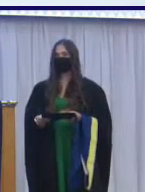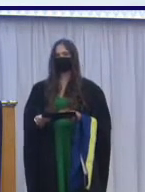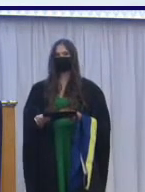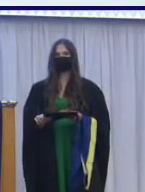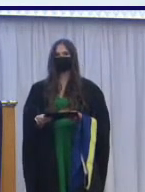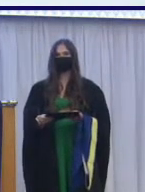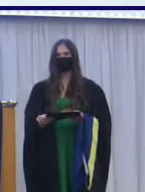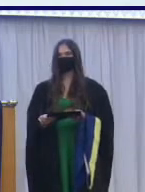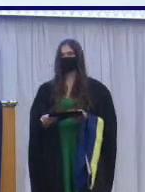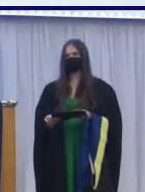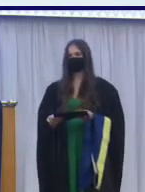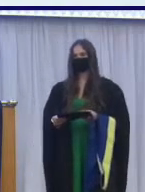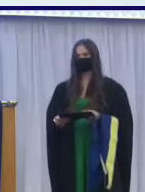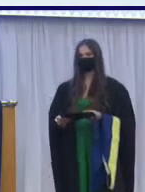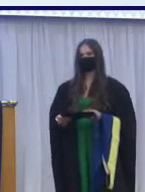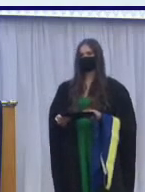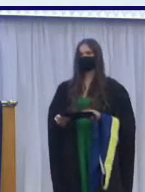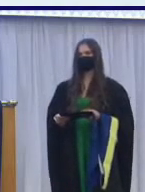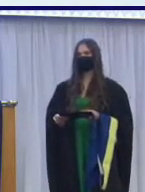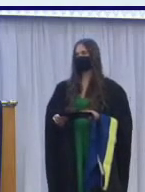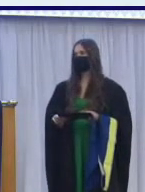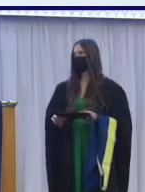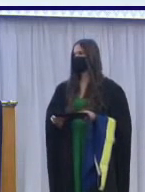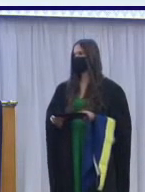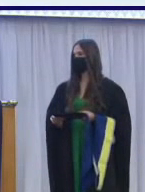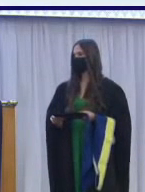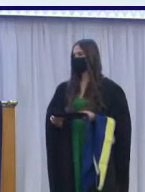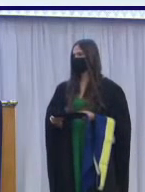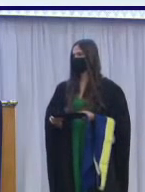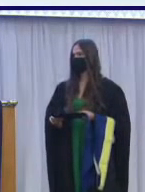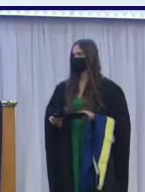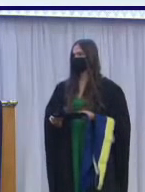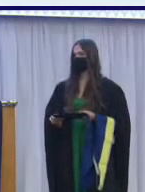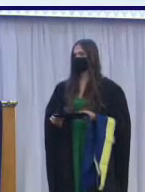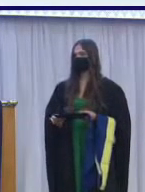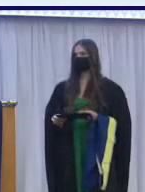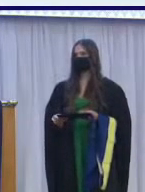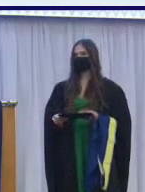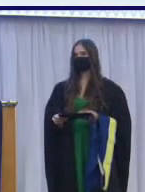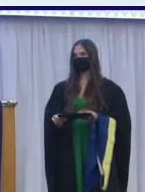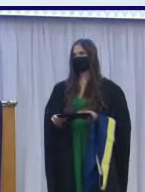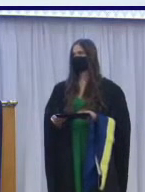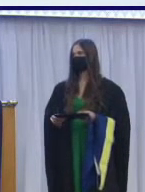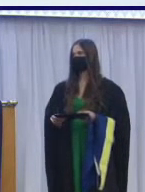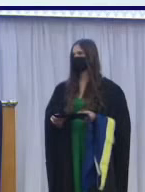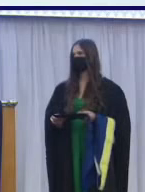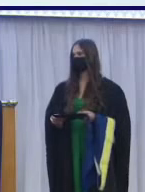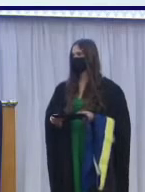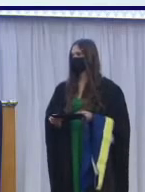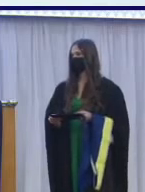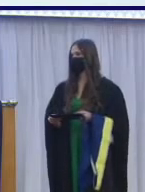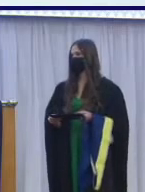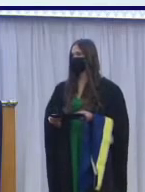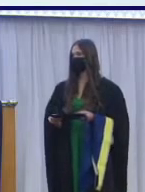Mr. Acting Vice Chancellor, candidates for the degree Bachelor of Arts, Honours in Anthropology.